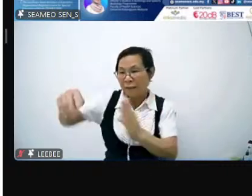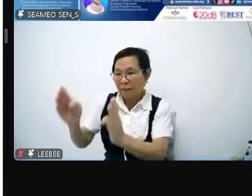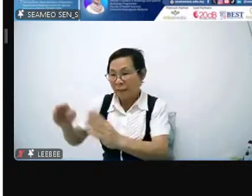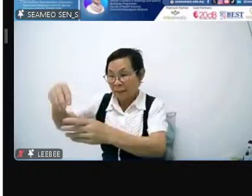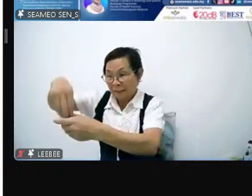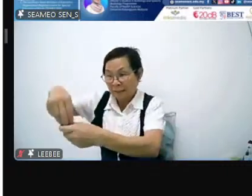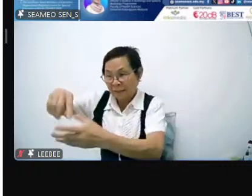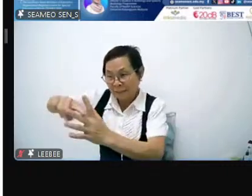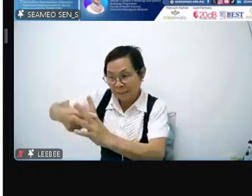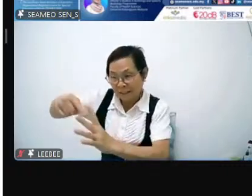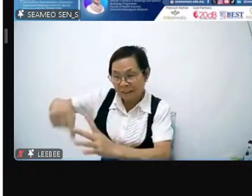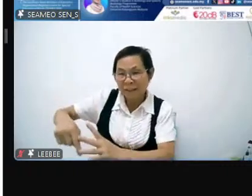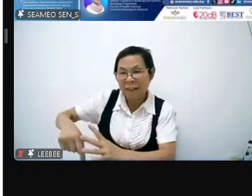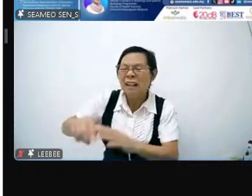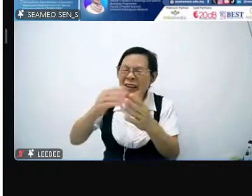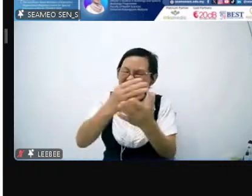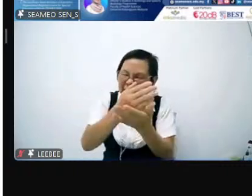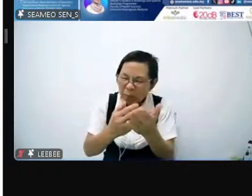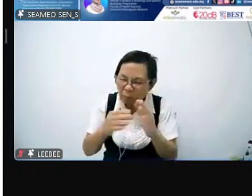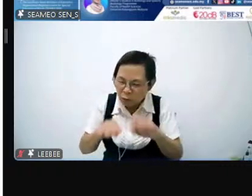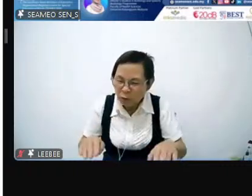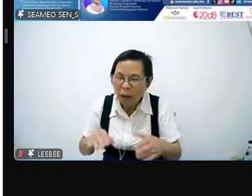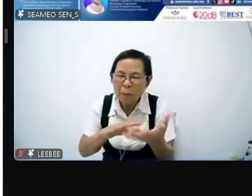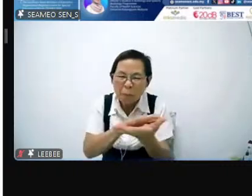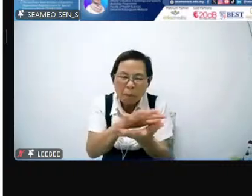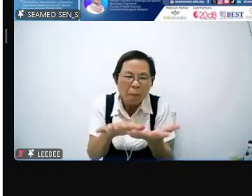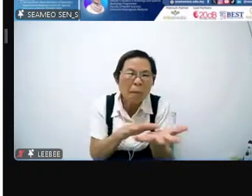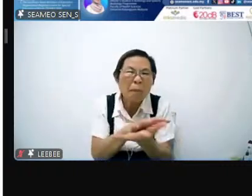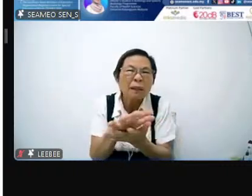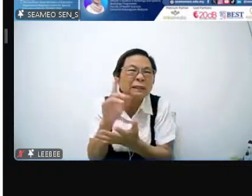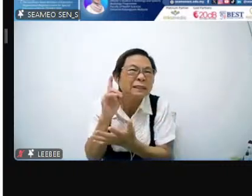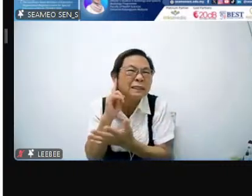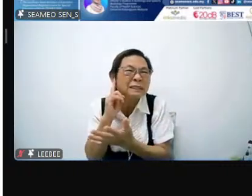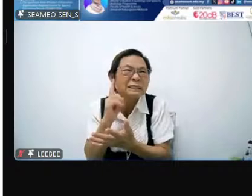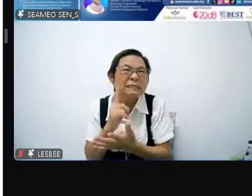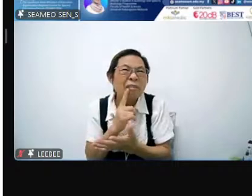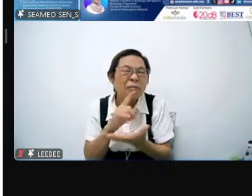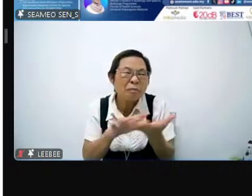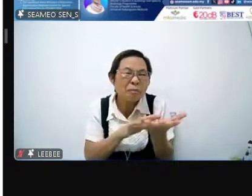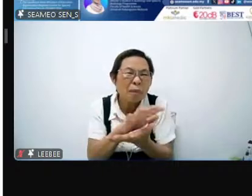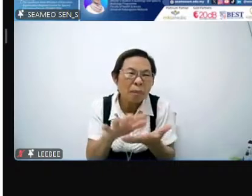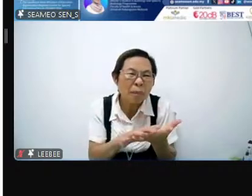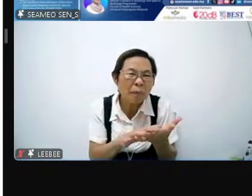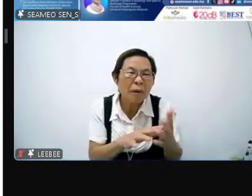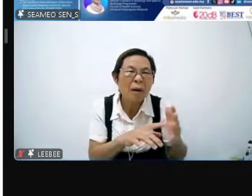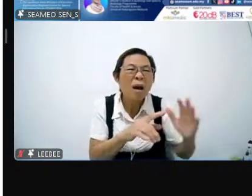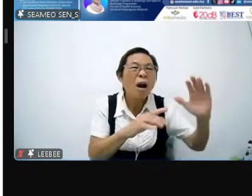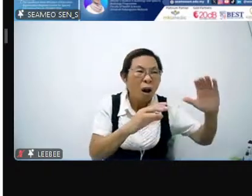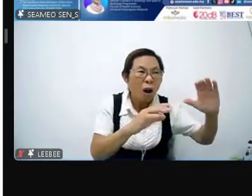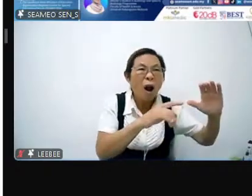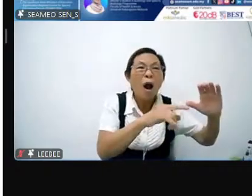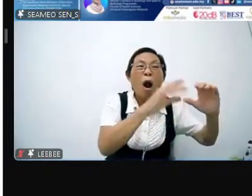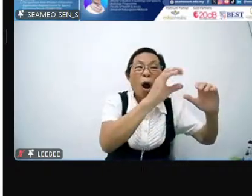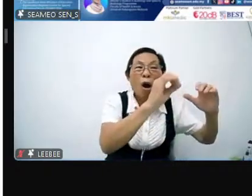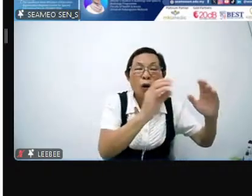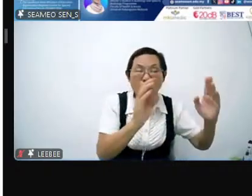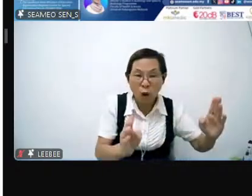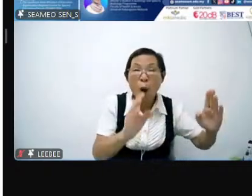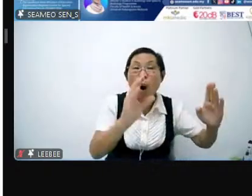Some children might have mixed hearing loss where some of the conductive hearing loss and the sensory neural hearing